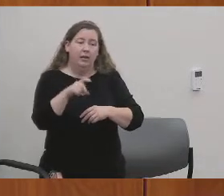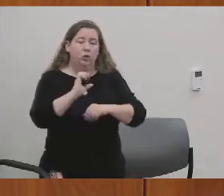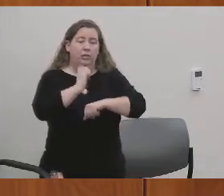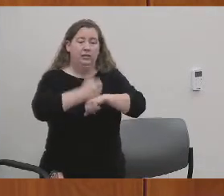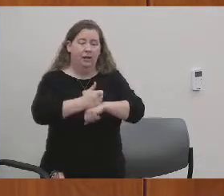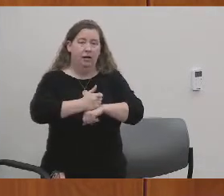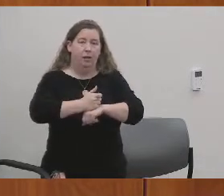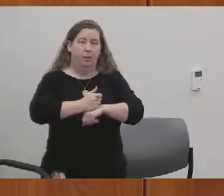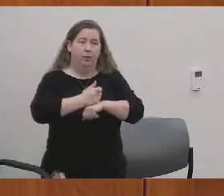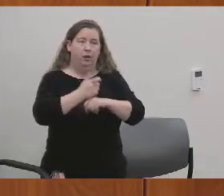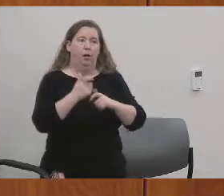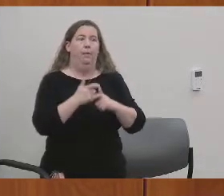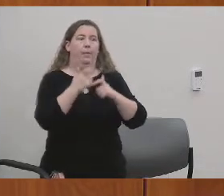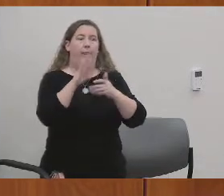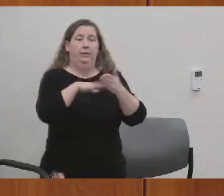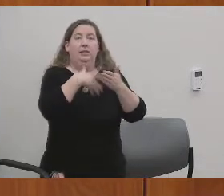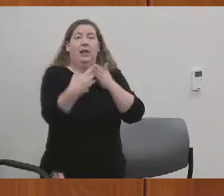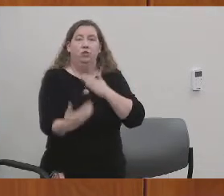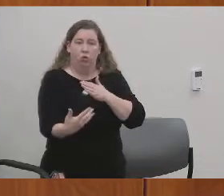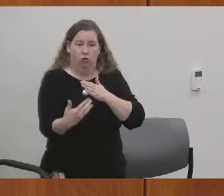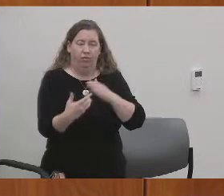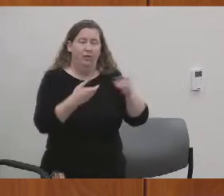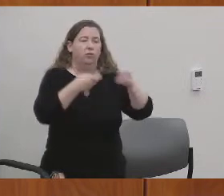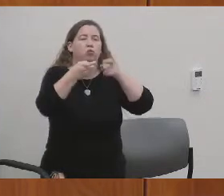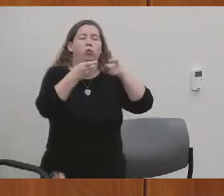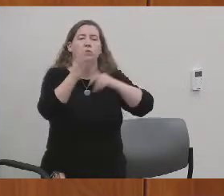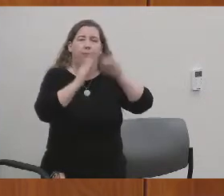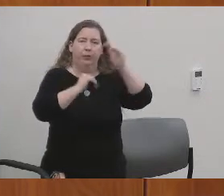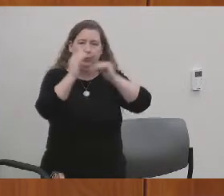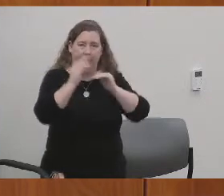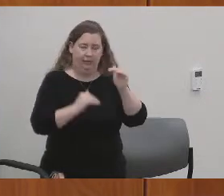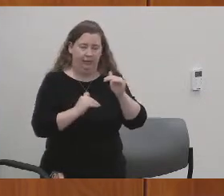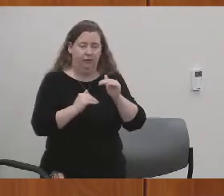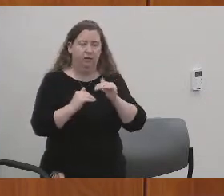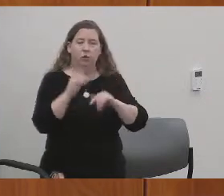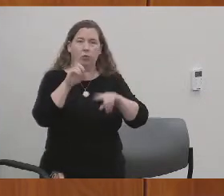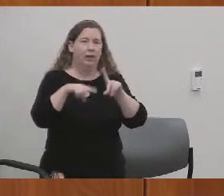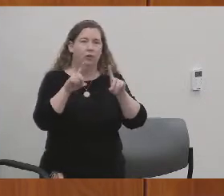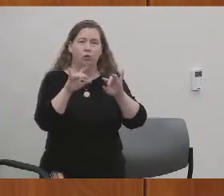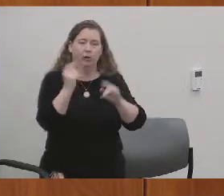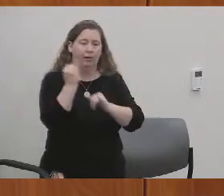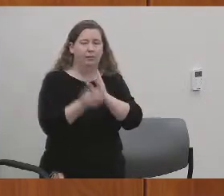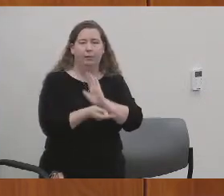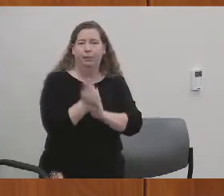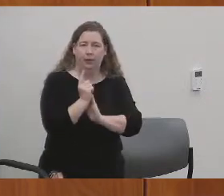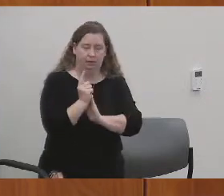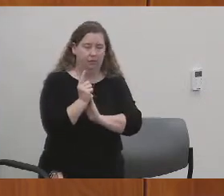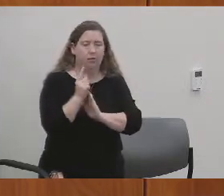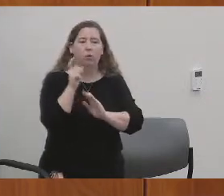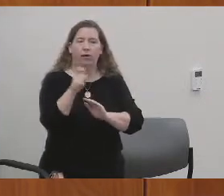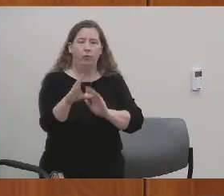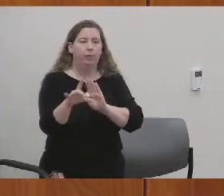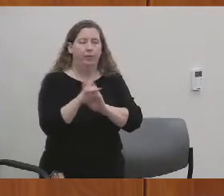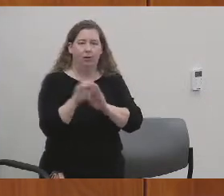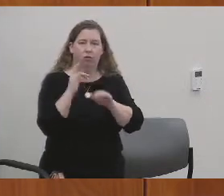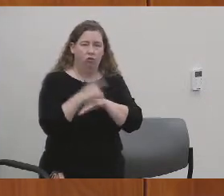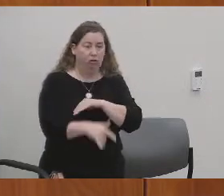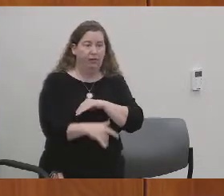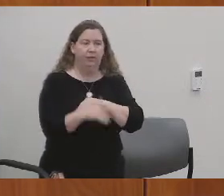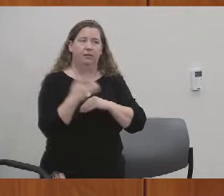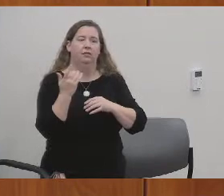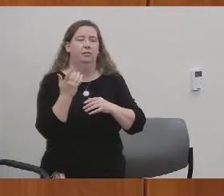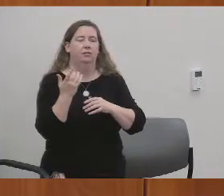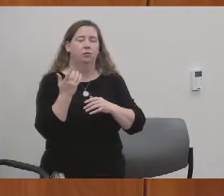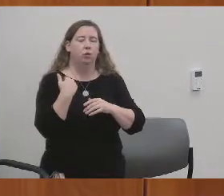We did not build a master schedule back in July, as some suggested. Well, you knew back in July, so you should be okay. Well,